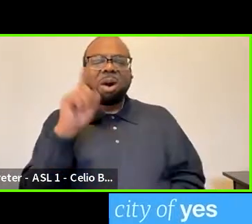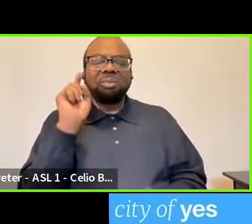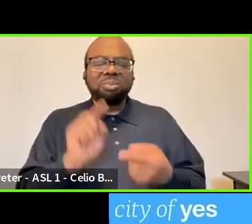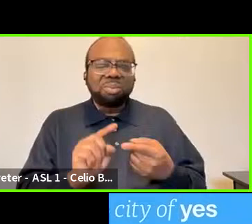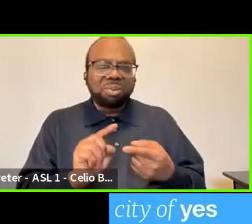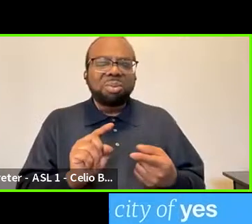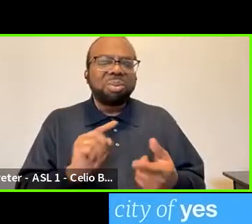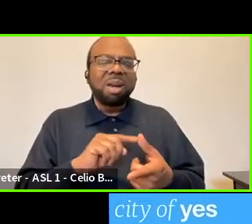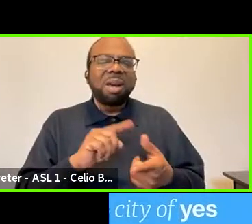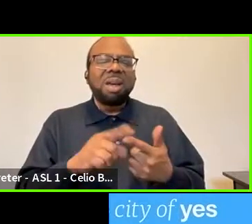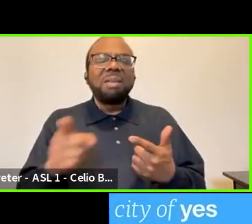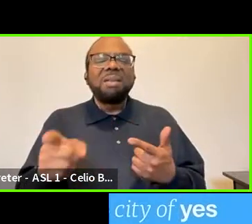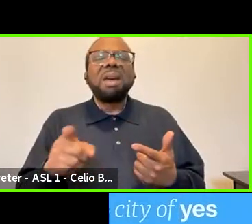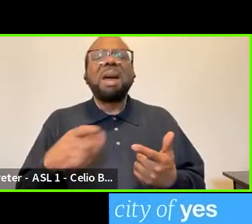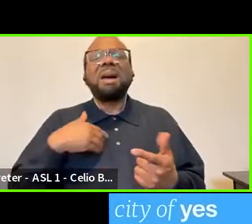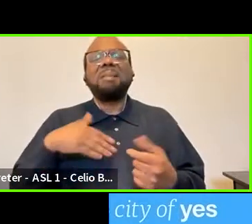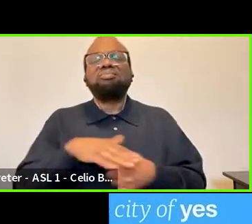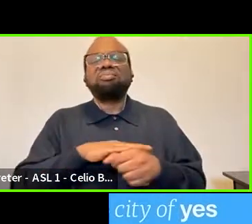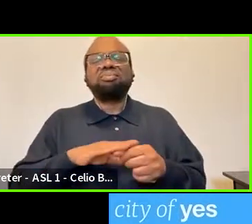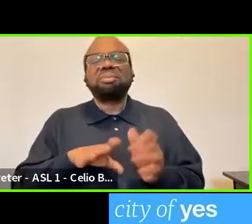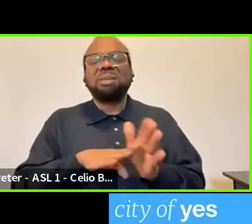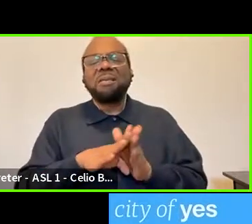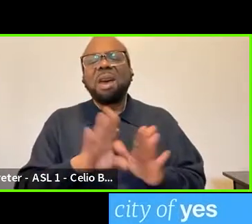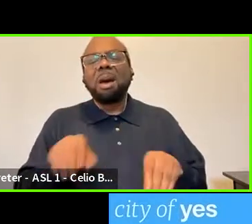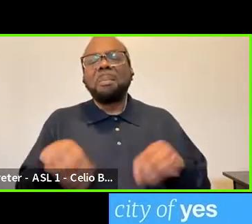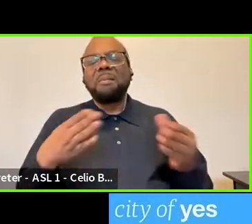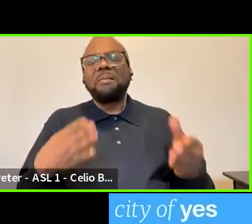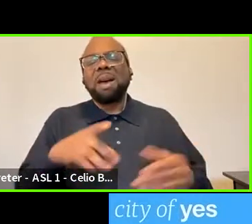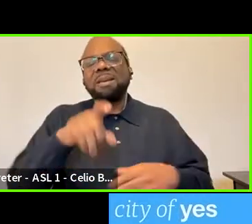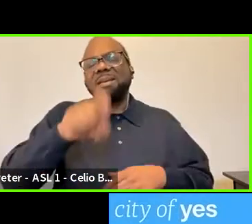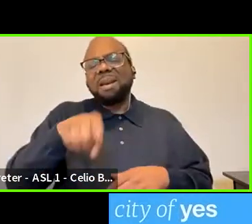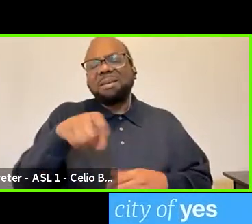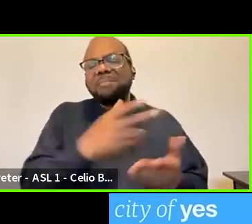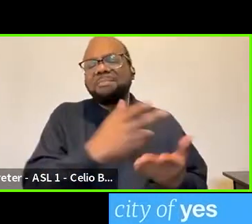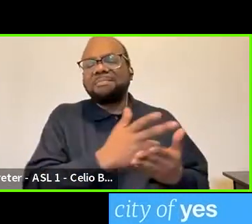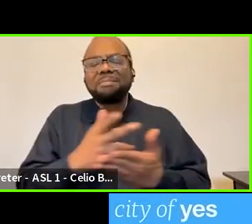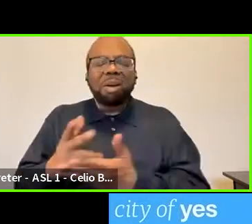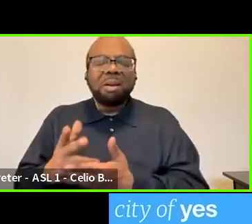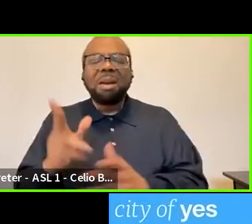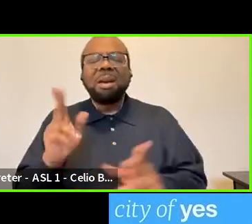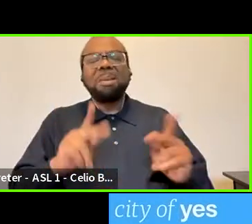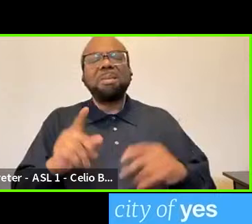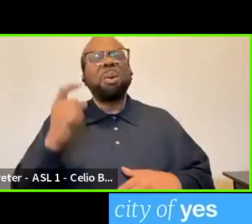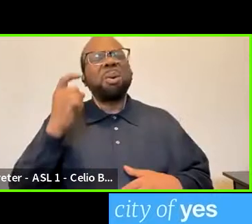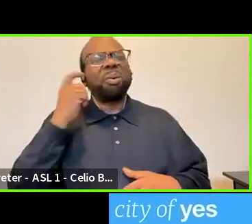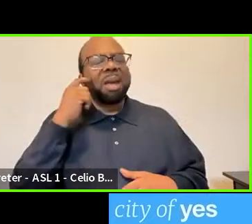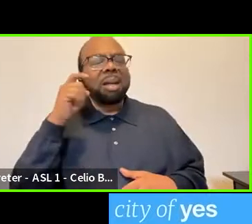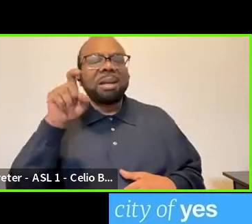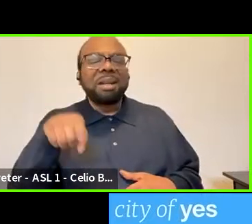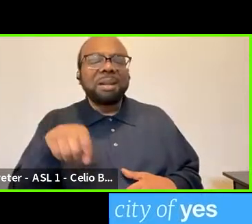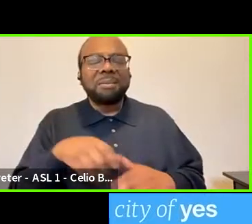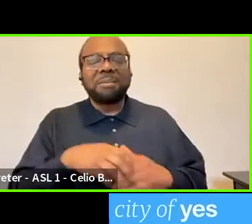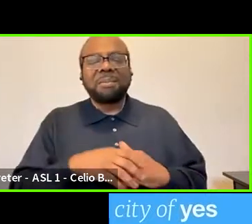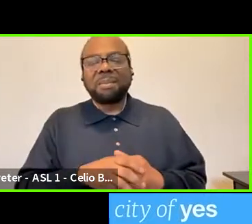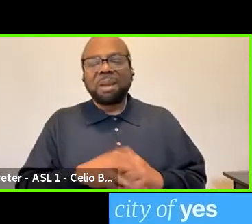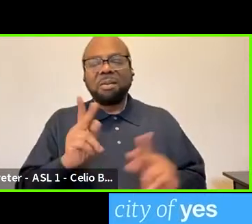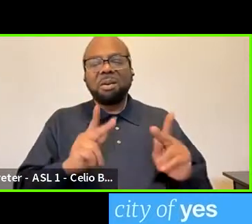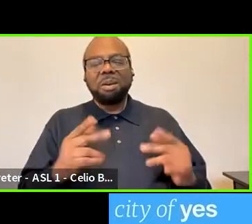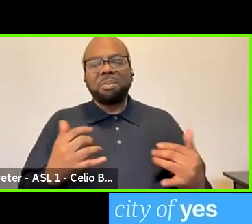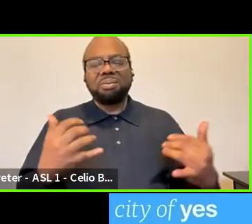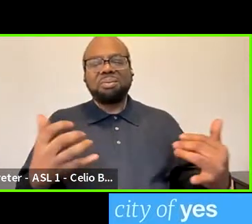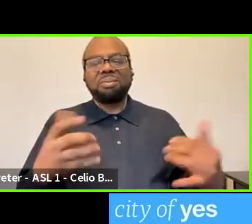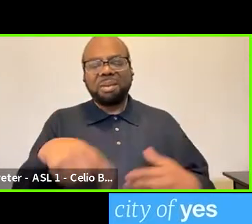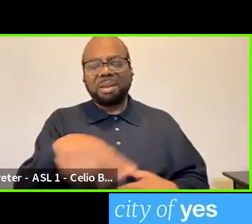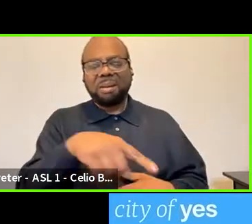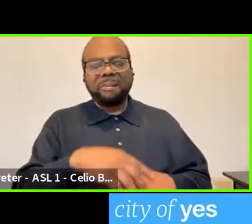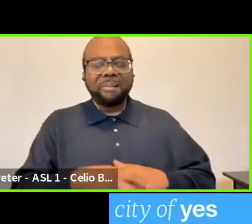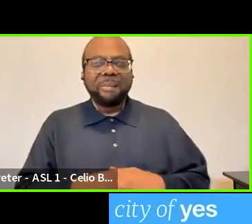sites when they do get developed to provide the amount of parking, um, uh, that, that folks think, uh, will be necessary for the people who occupy that